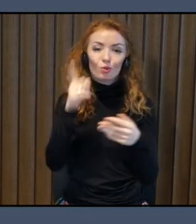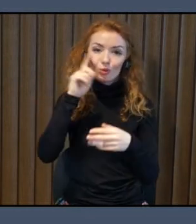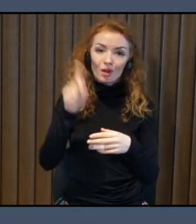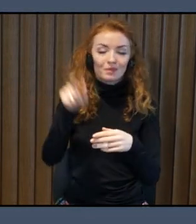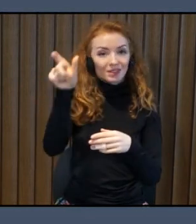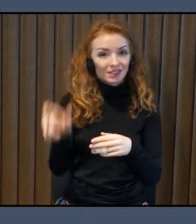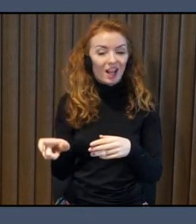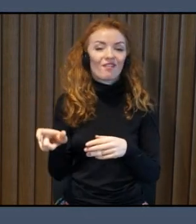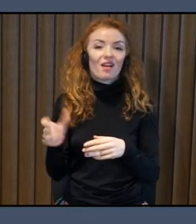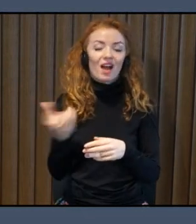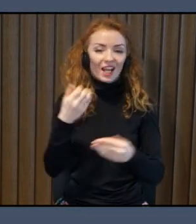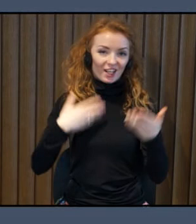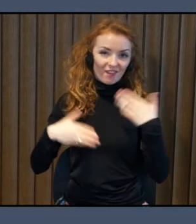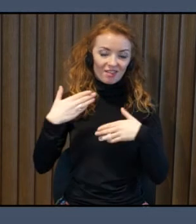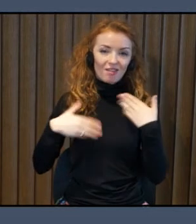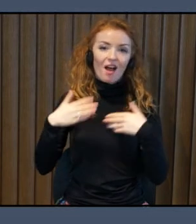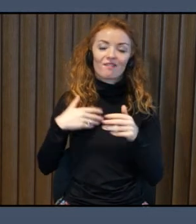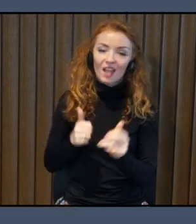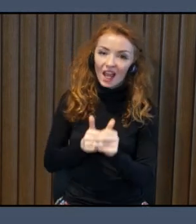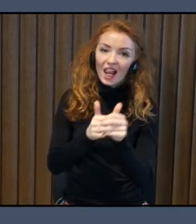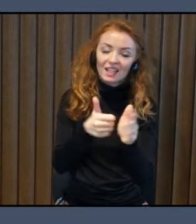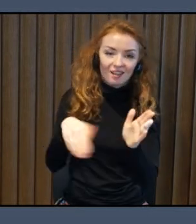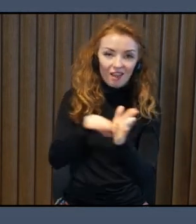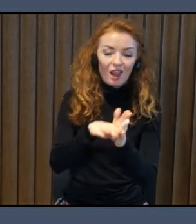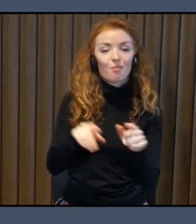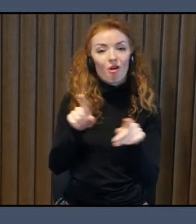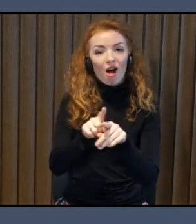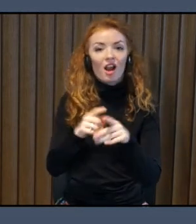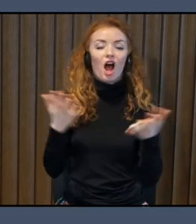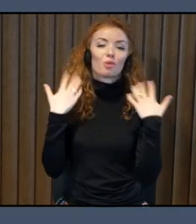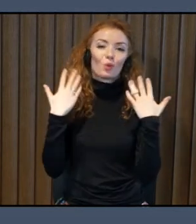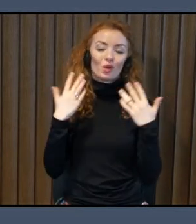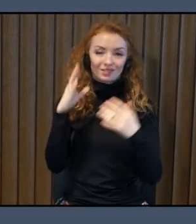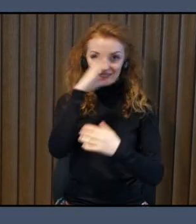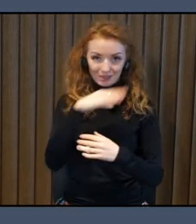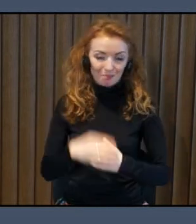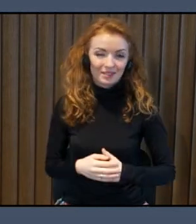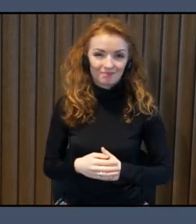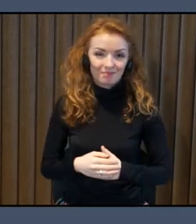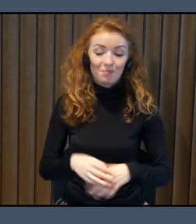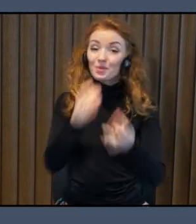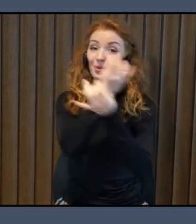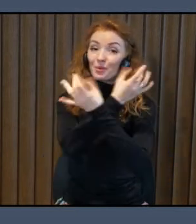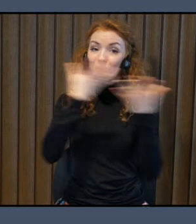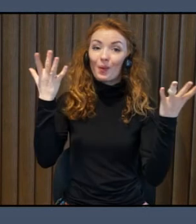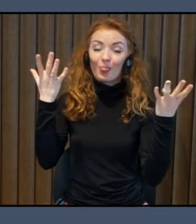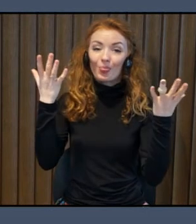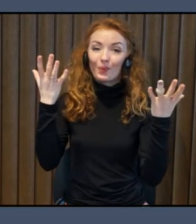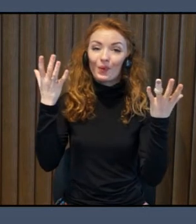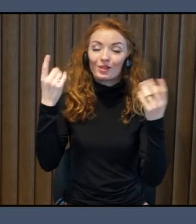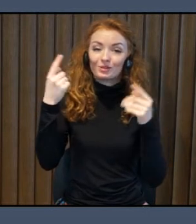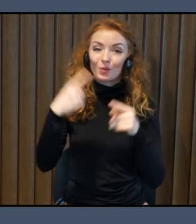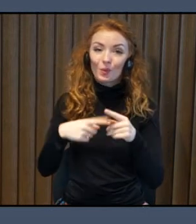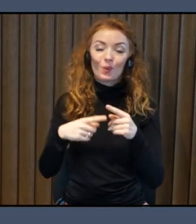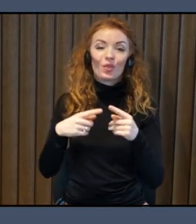can be achieved promoting participation of people with disabilities in